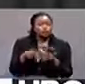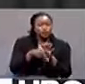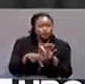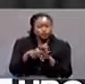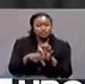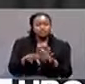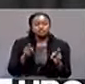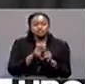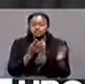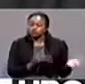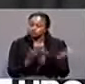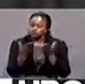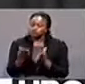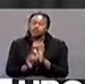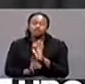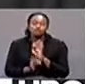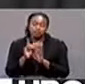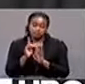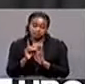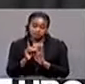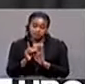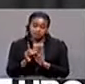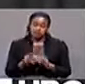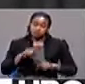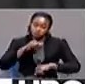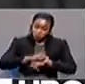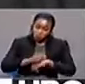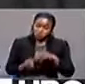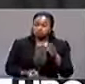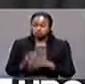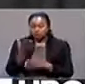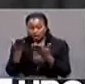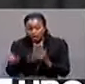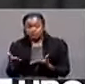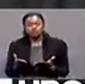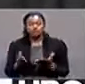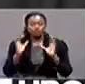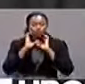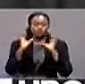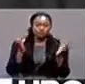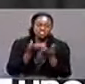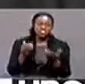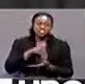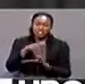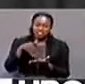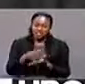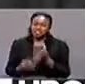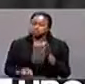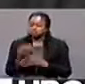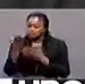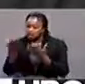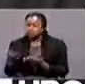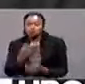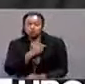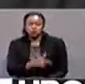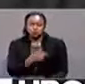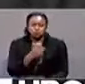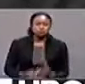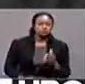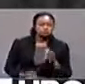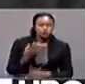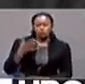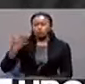came with development. They came with schools, community centers, health centers,